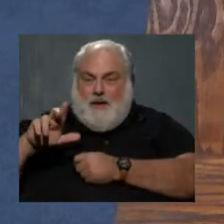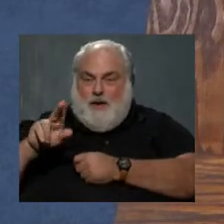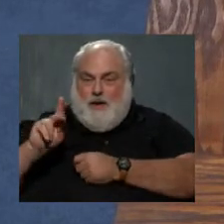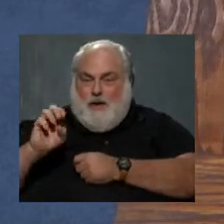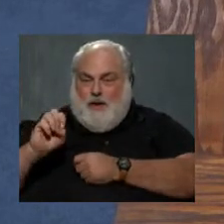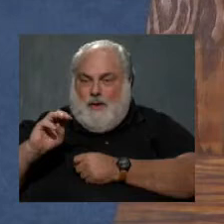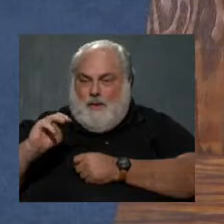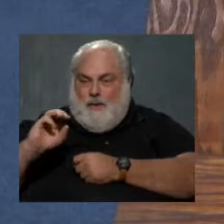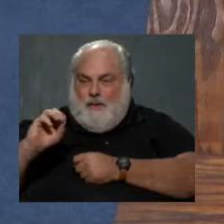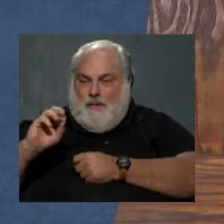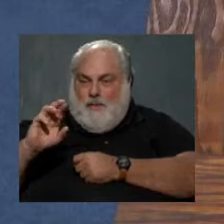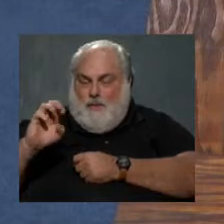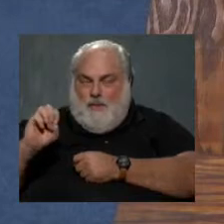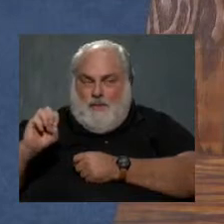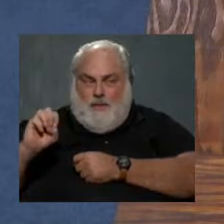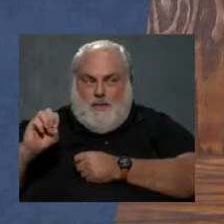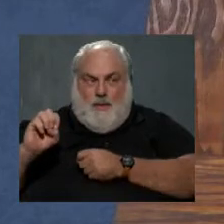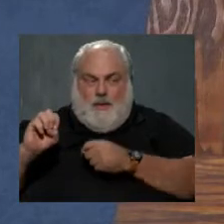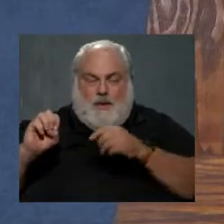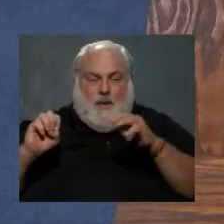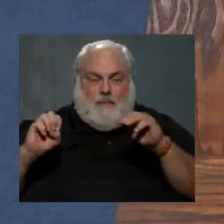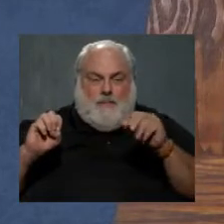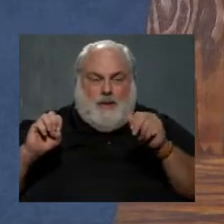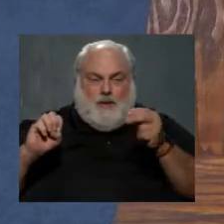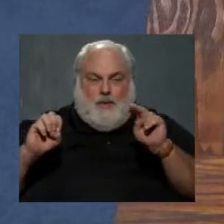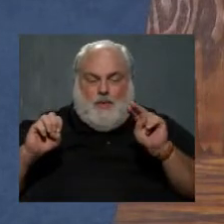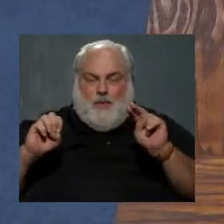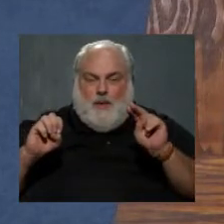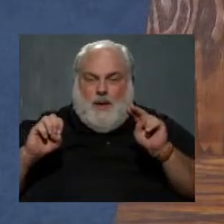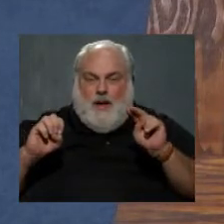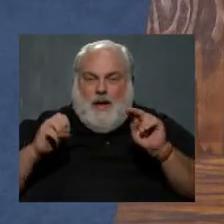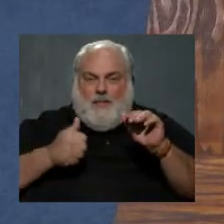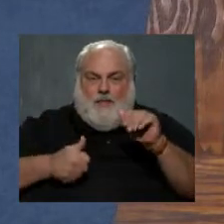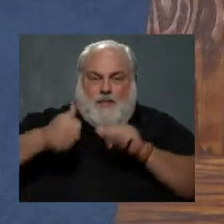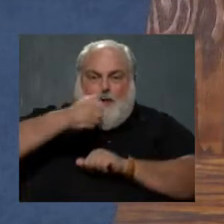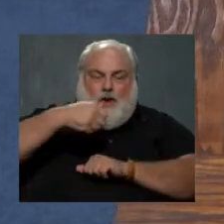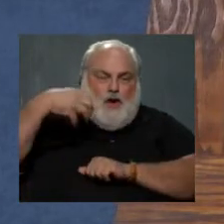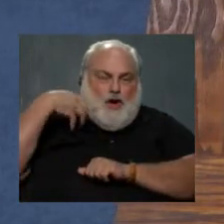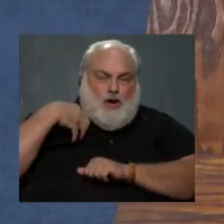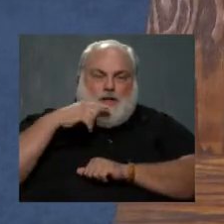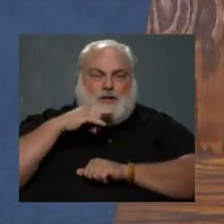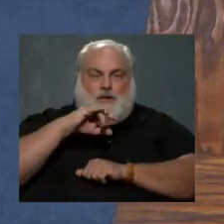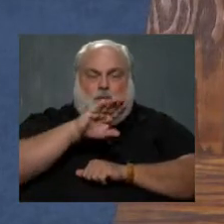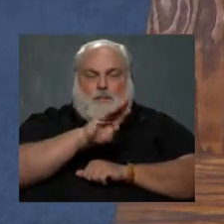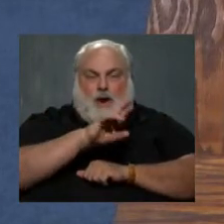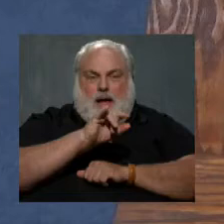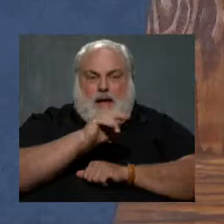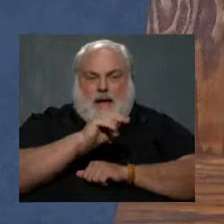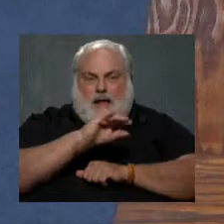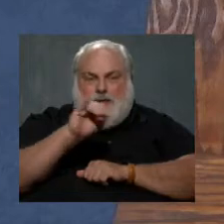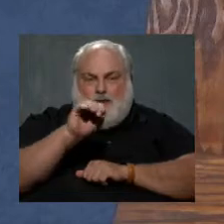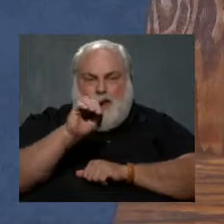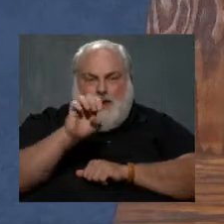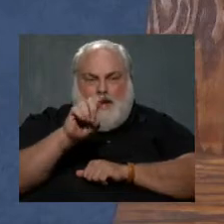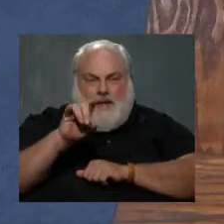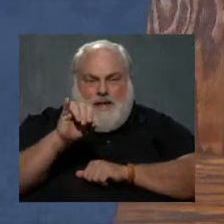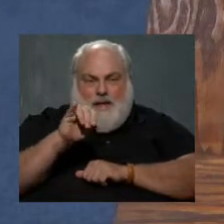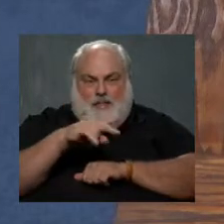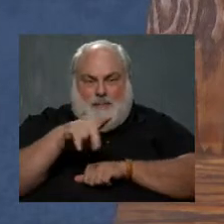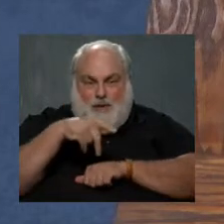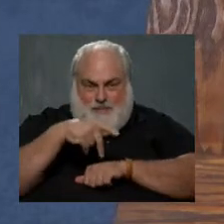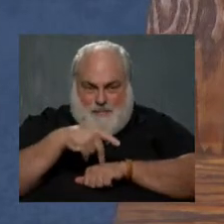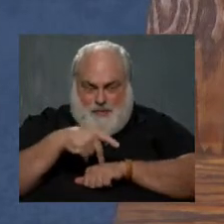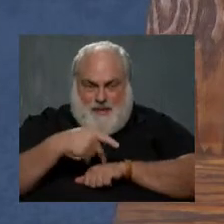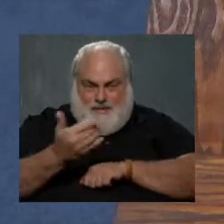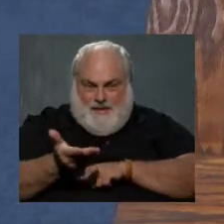Manu Garibelli. They're coached by Brian Johnson and Jody Massey. And the principal, who is also here